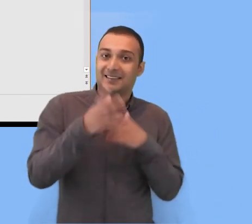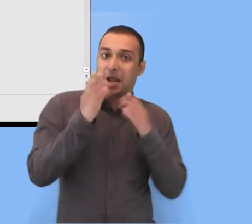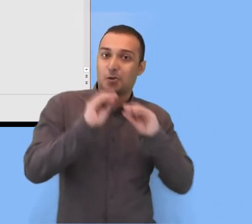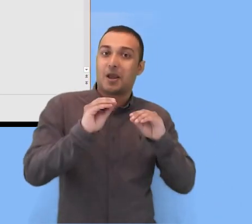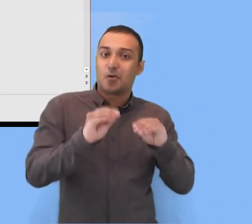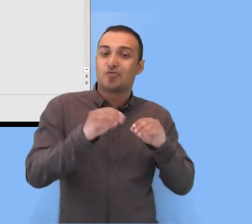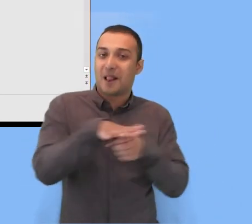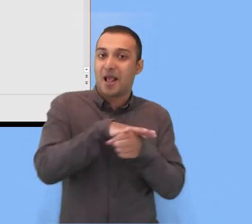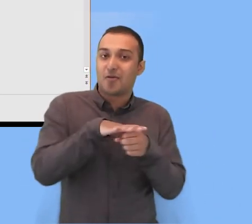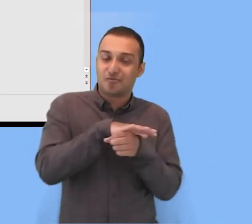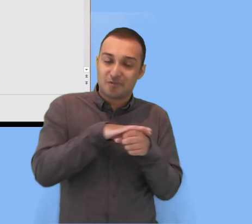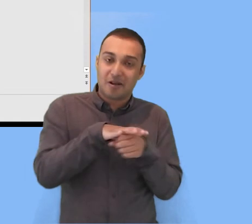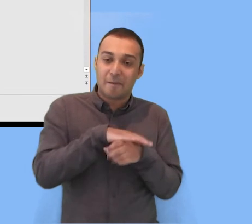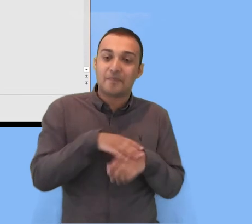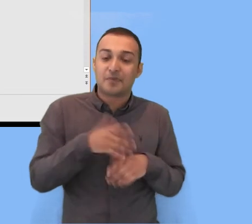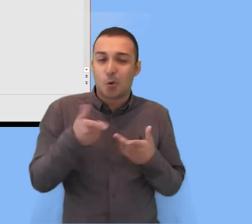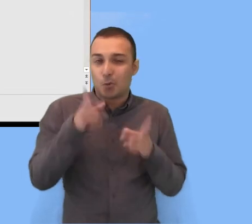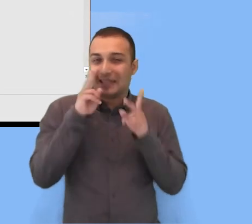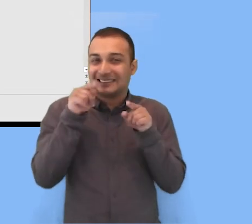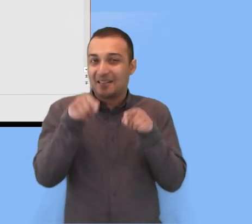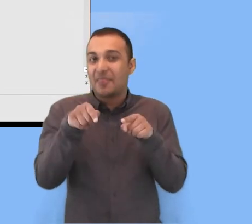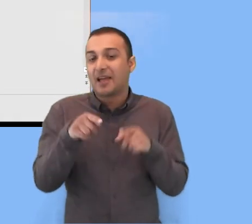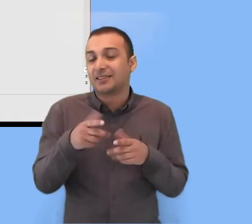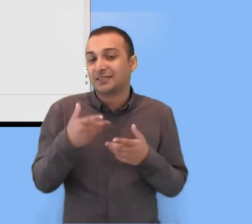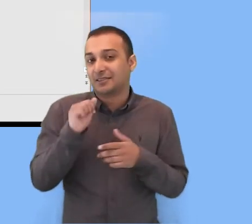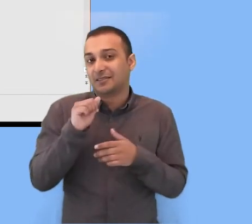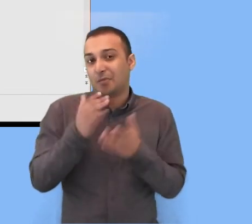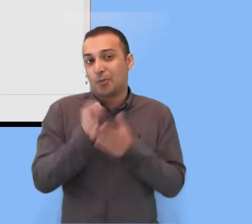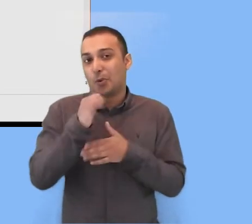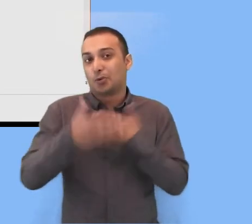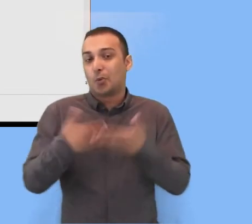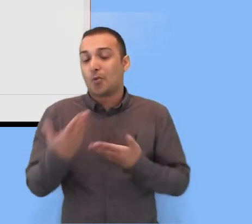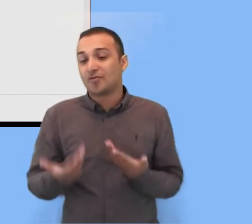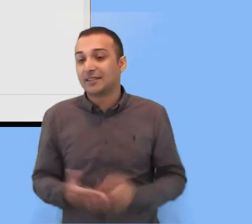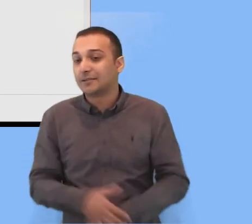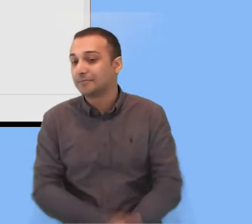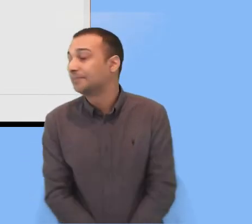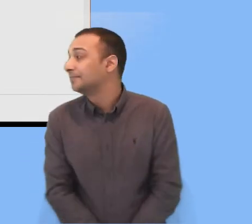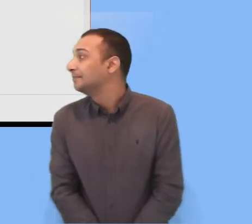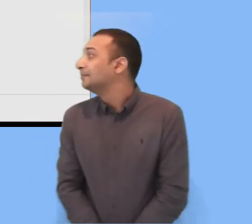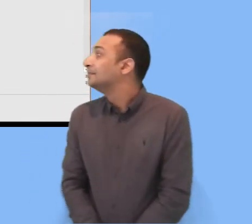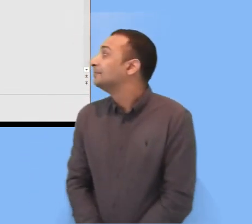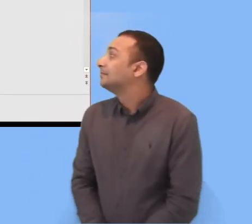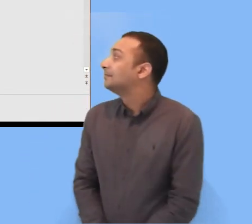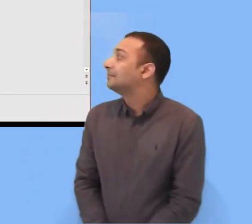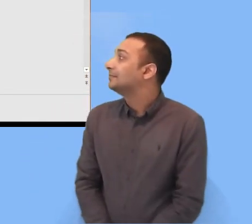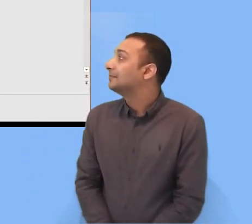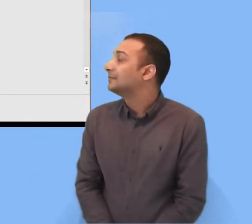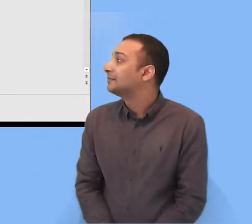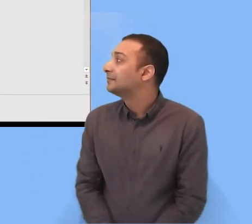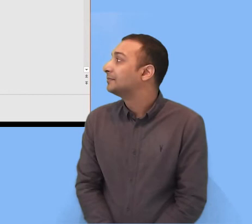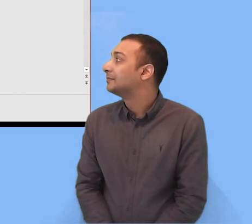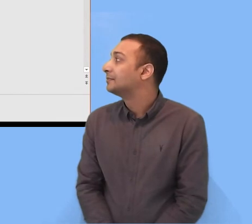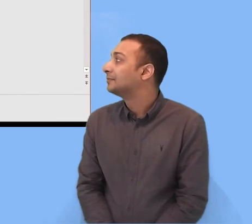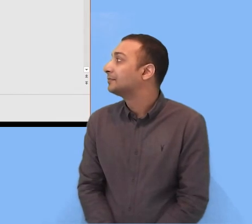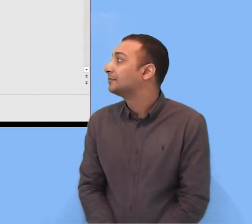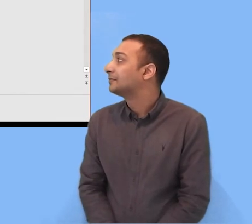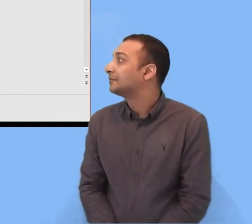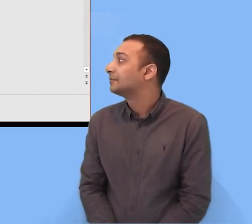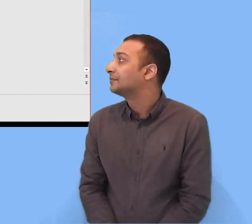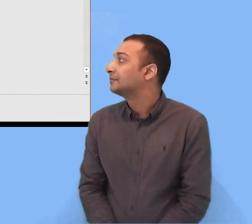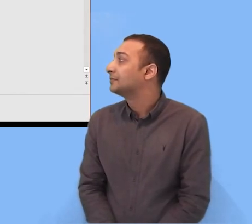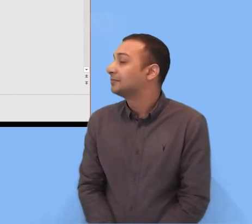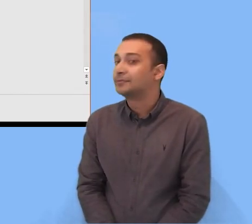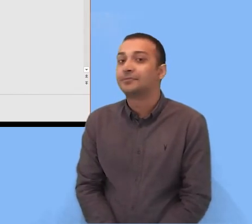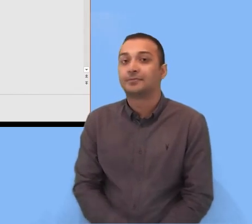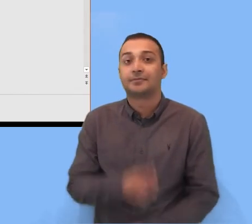about this coming through in her narrative. So she said, you started off actually talking about nursery choice,